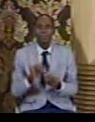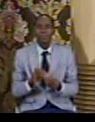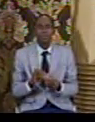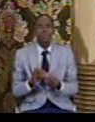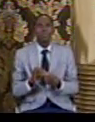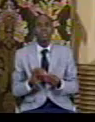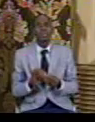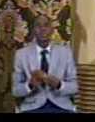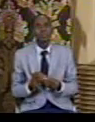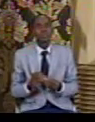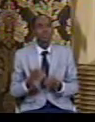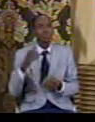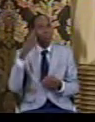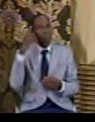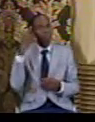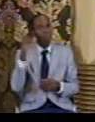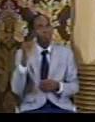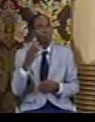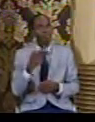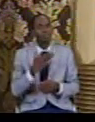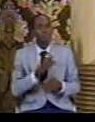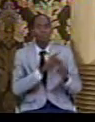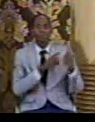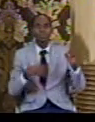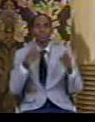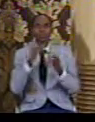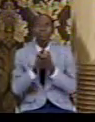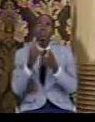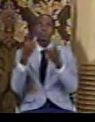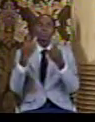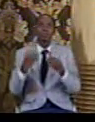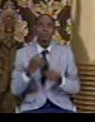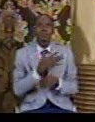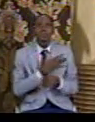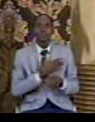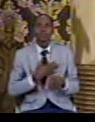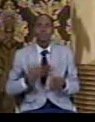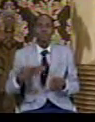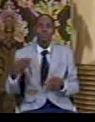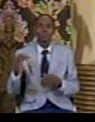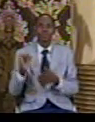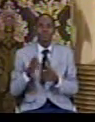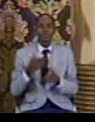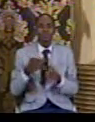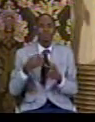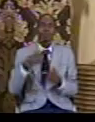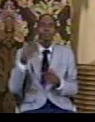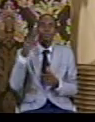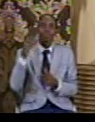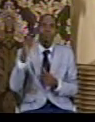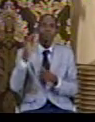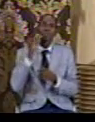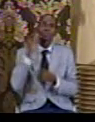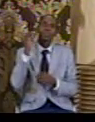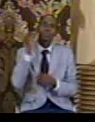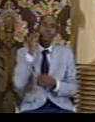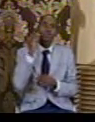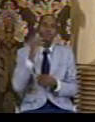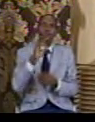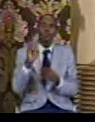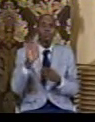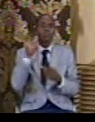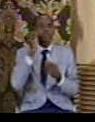nevermore. For my Lord says, come, and I seek my home, where he waits for